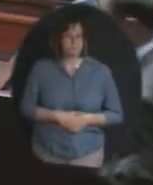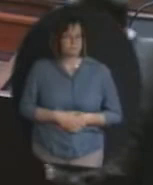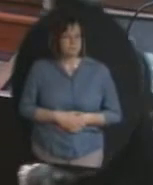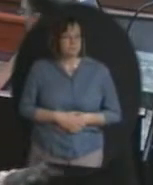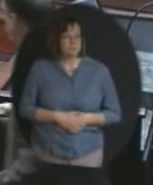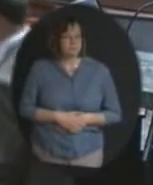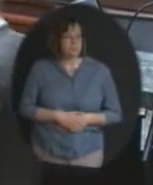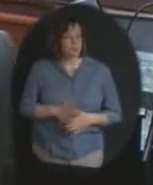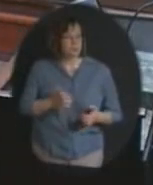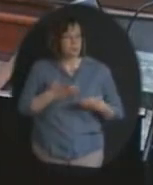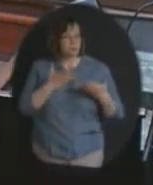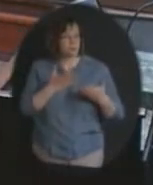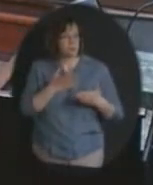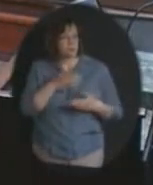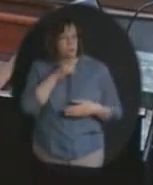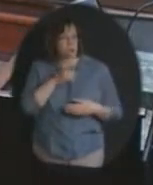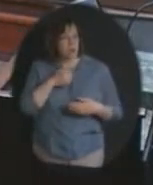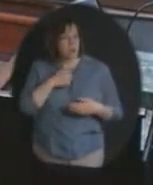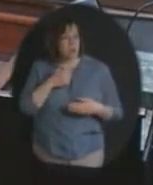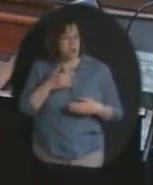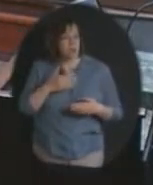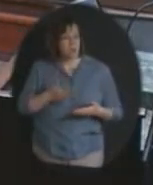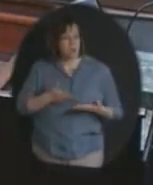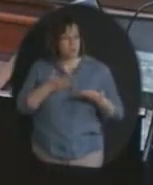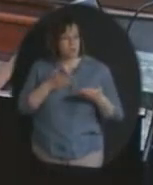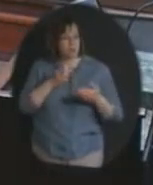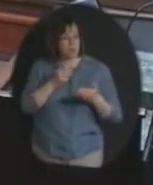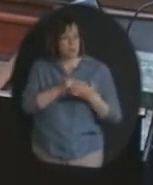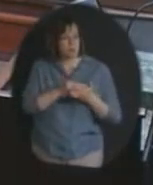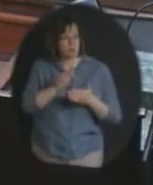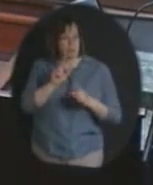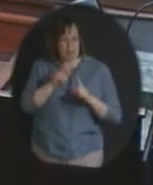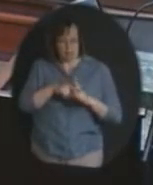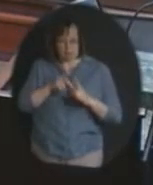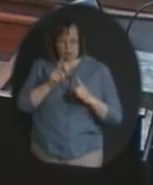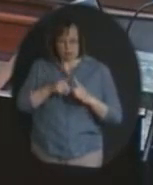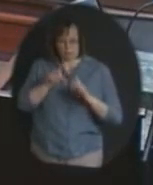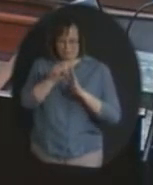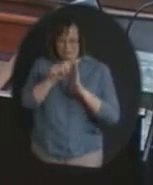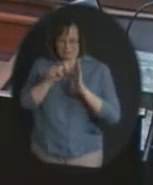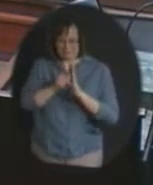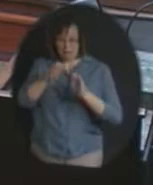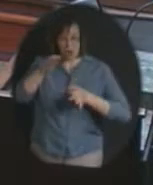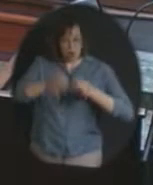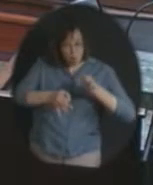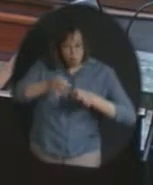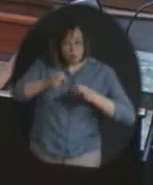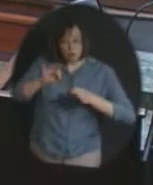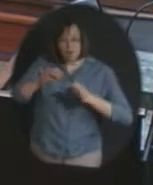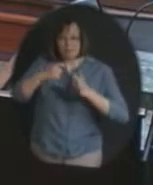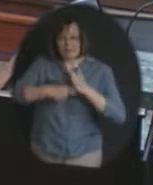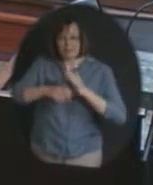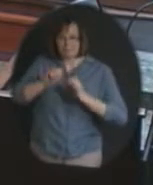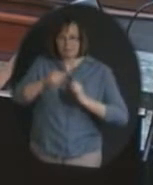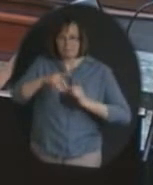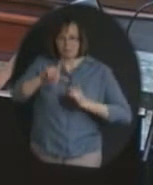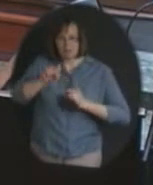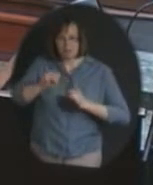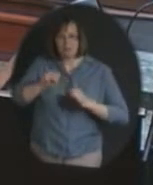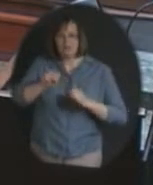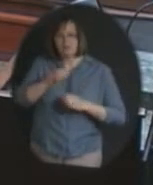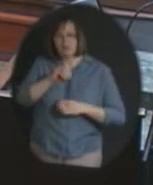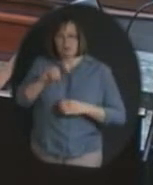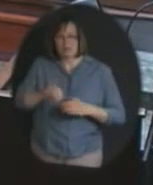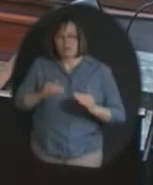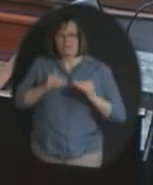Then would you like to make a motion, Mr. Parker? I would move to approve the application to the State Court of Tax Appeals for the Olathe Advanced Technical